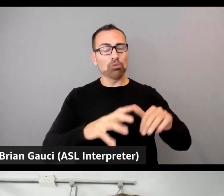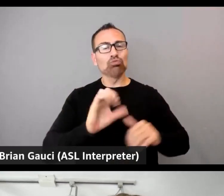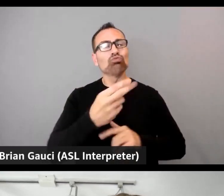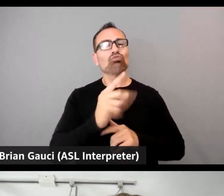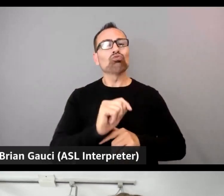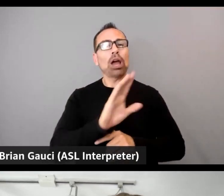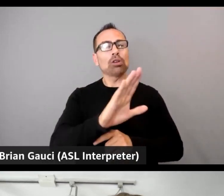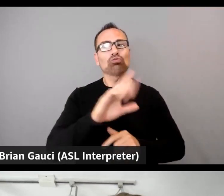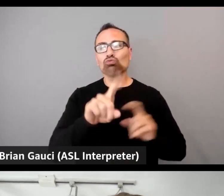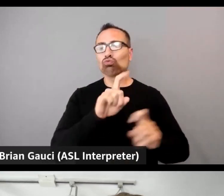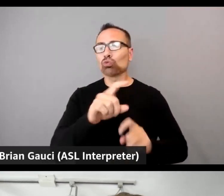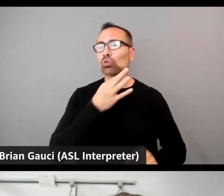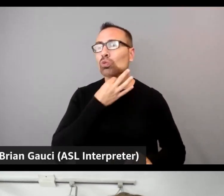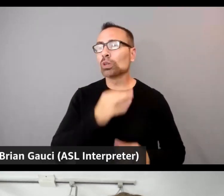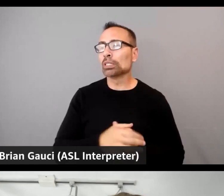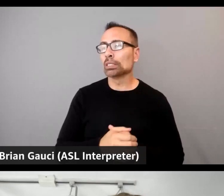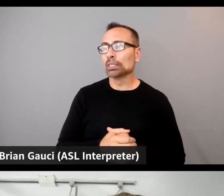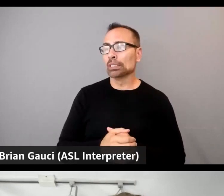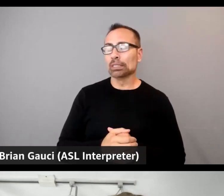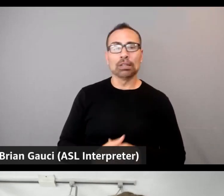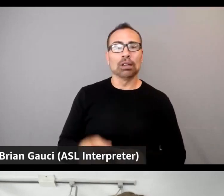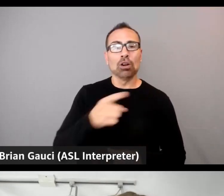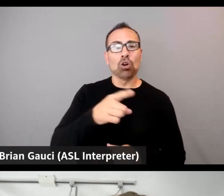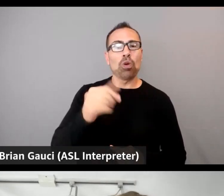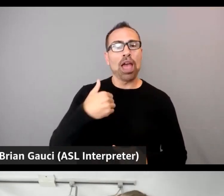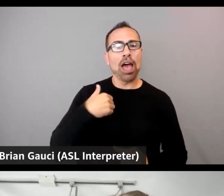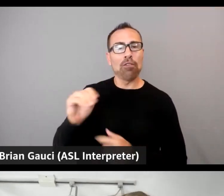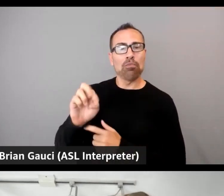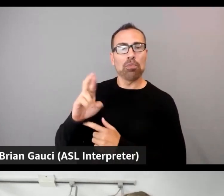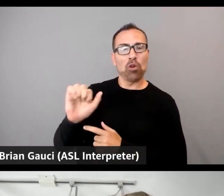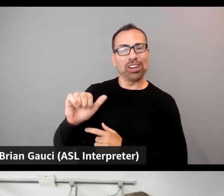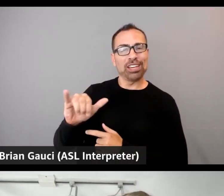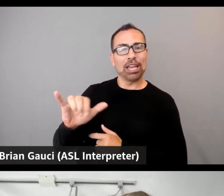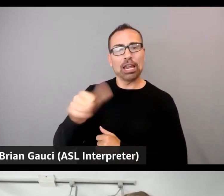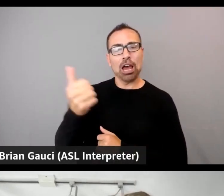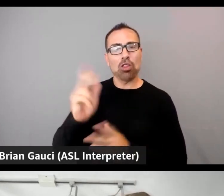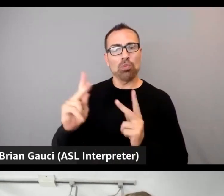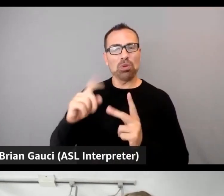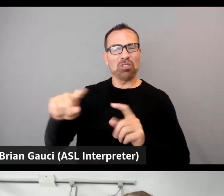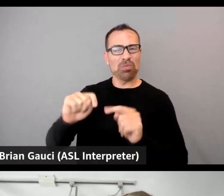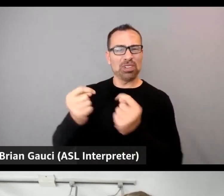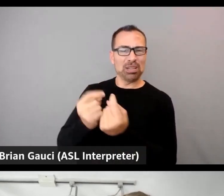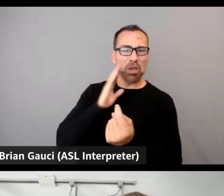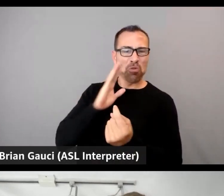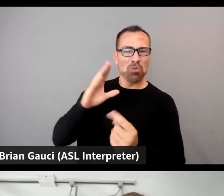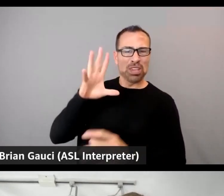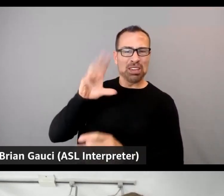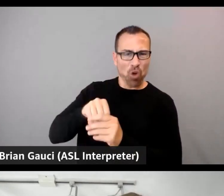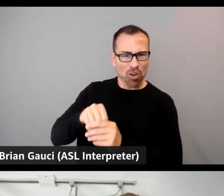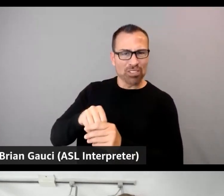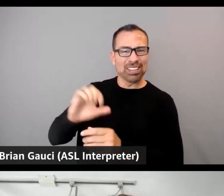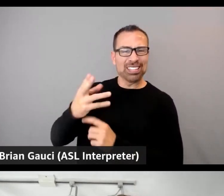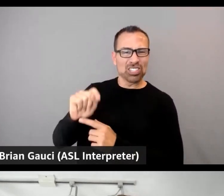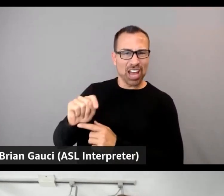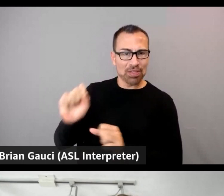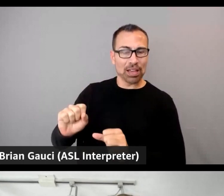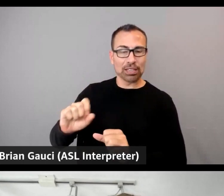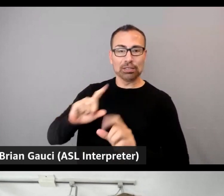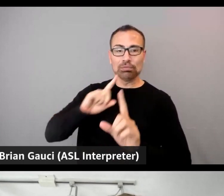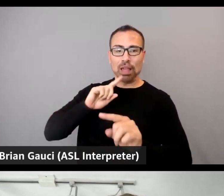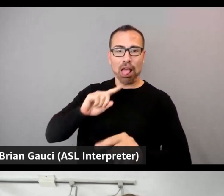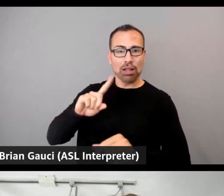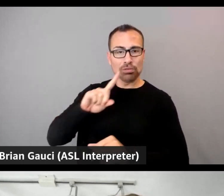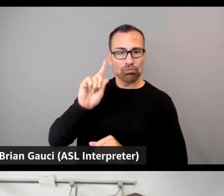and other people from her team here are also going to be in the chat to answer your questions as we are talking about